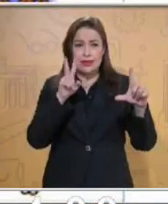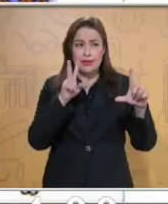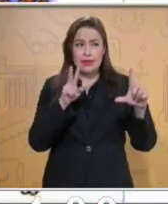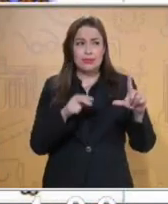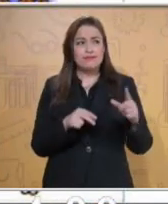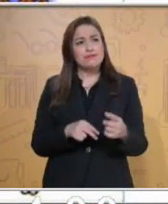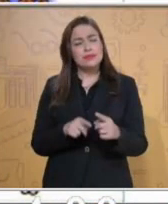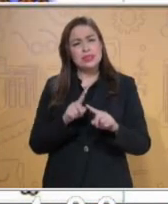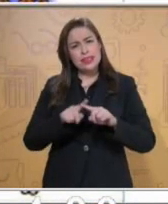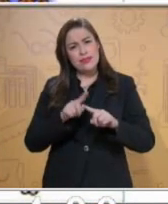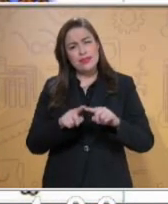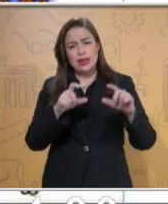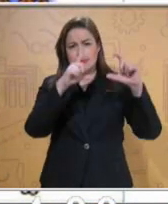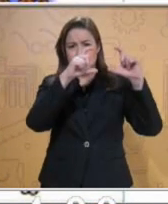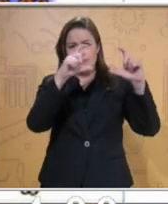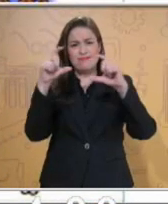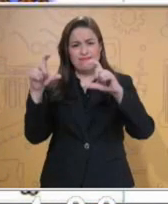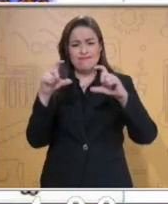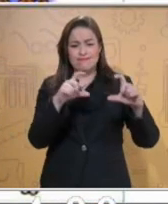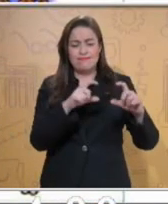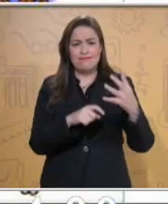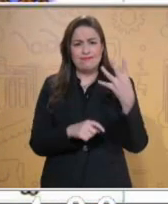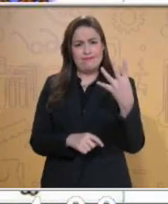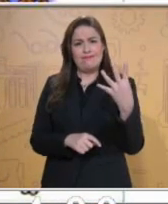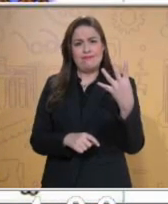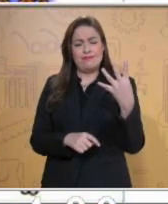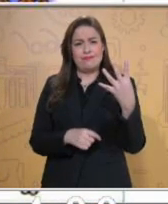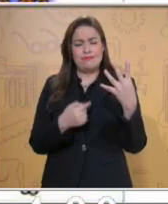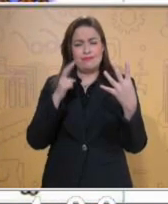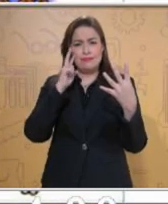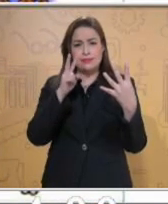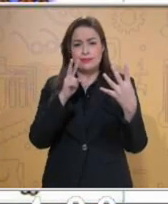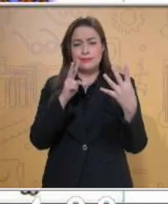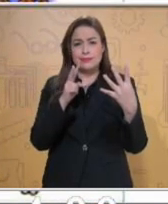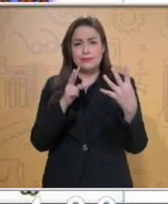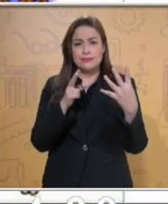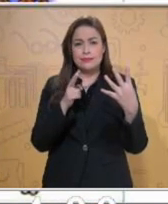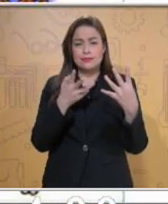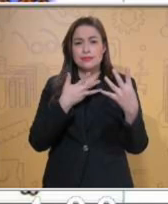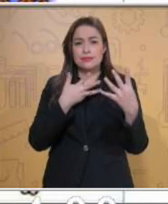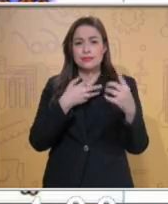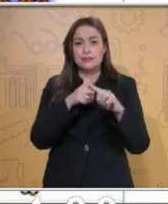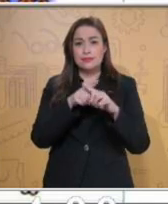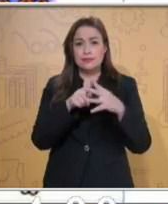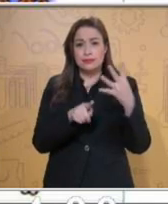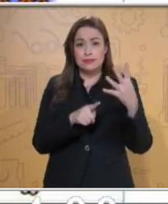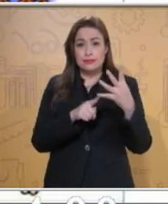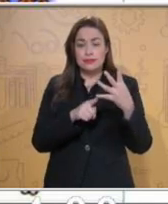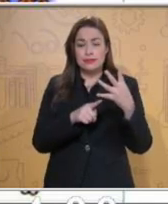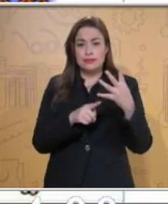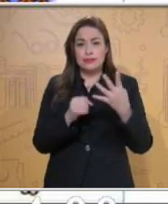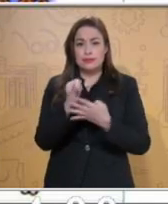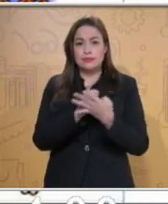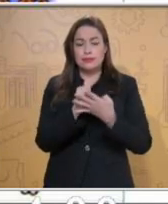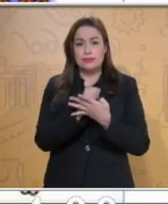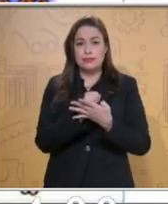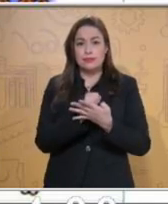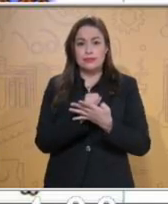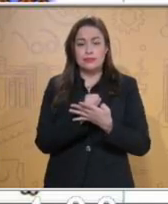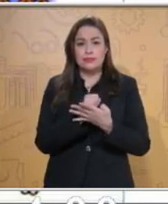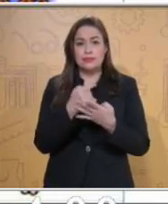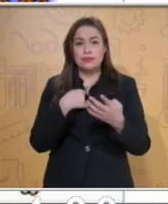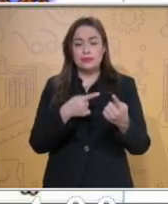those who are following on radio, we have a picture with the European